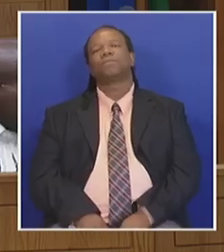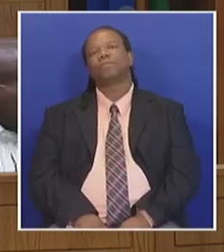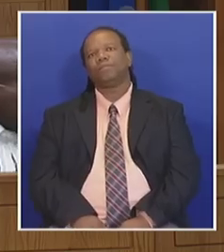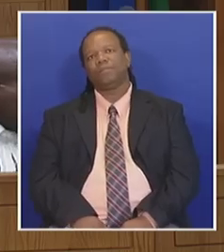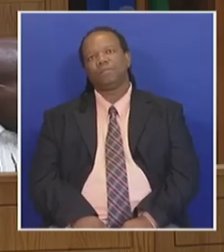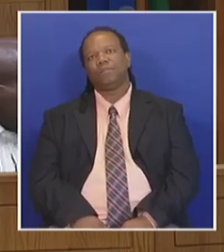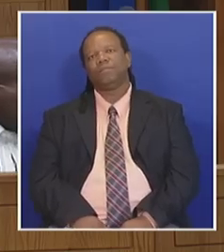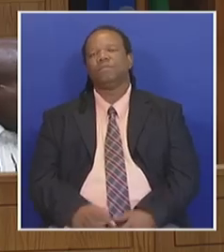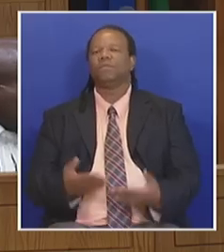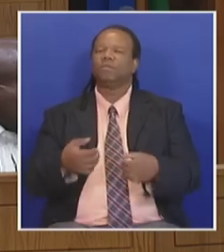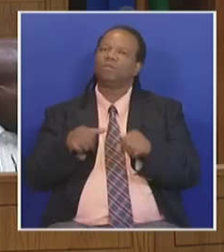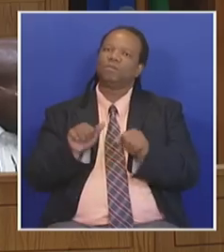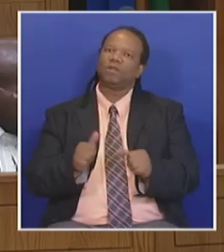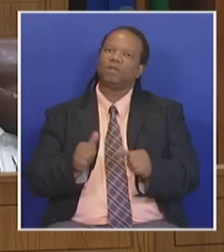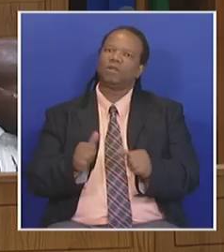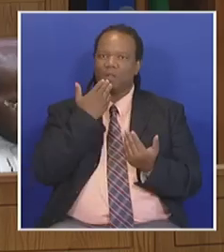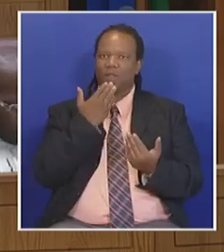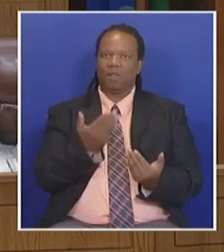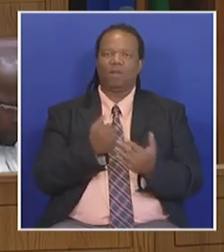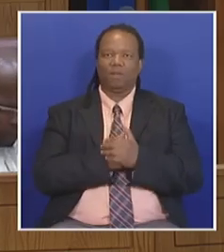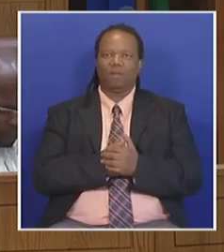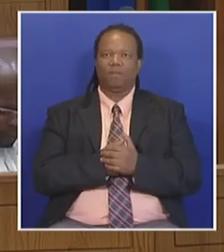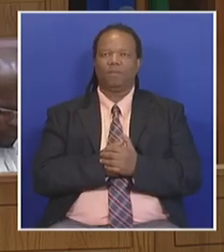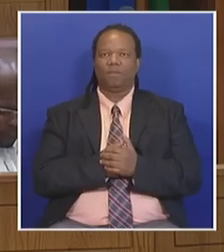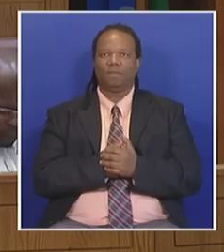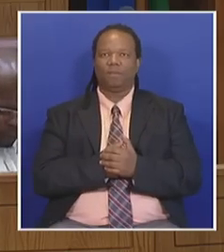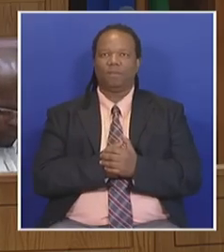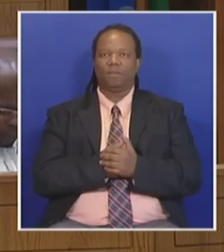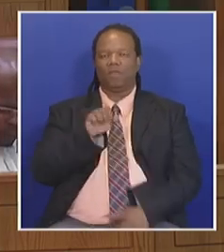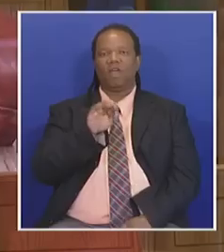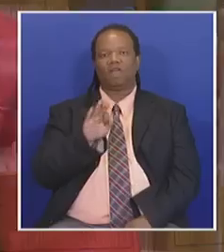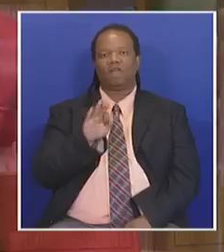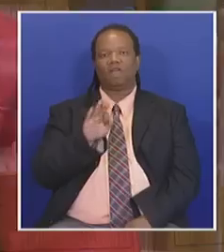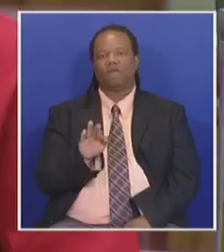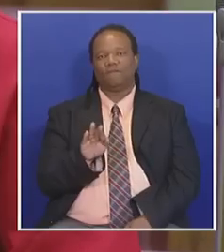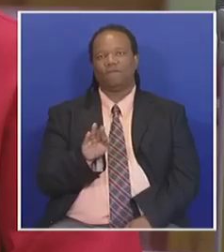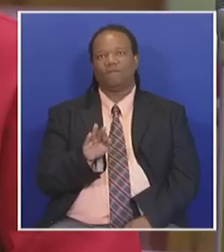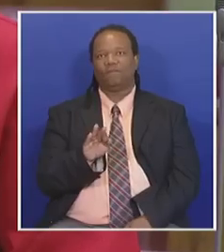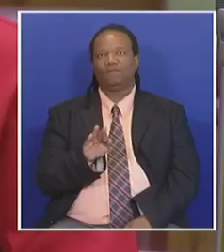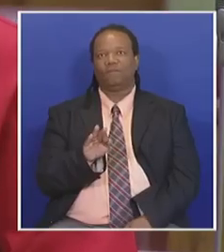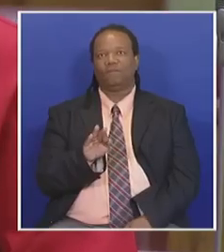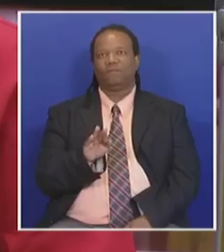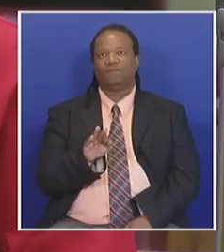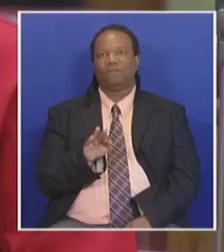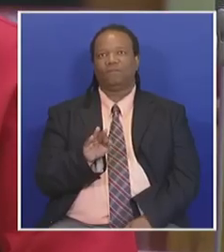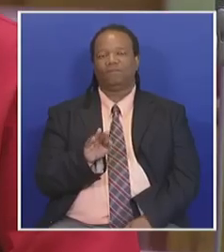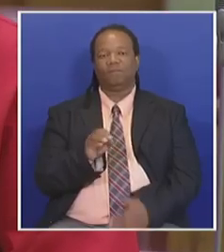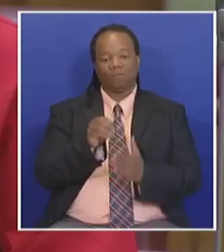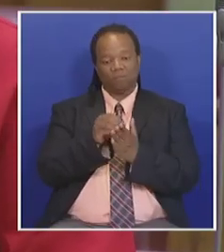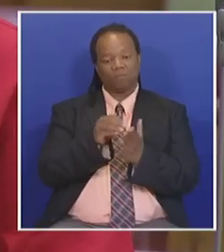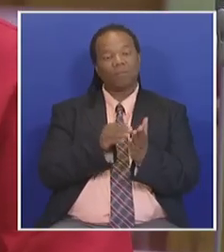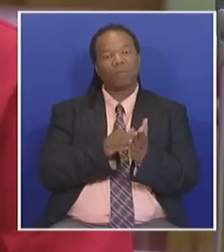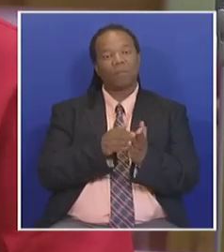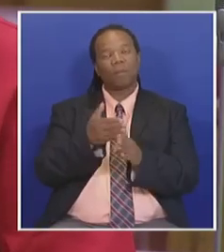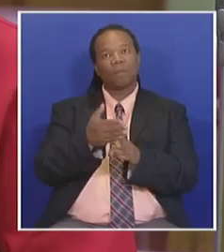Thank you, Chairperson. I rise on behalf of the Economic Freedom Fighters to move without notice that the